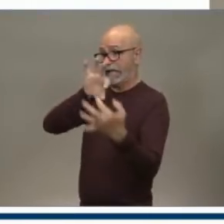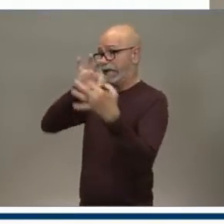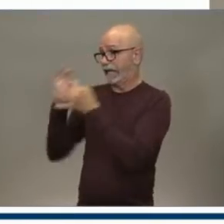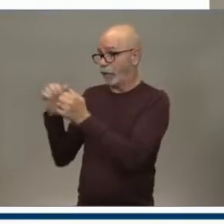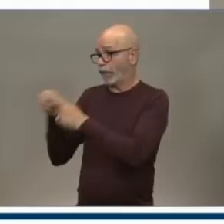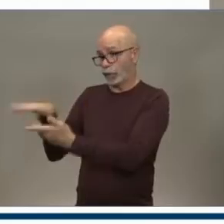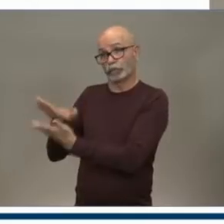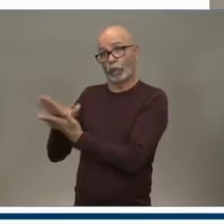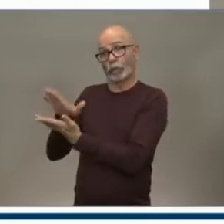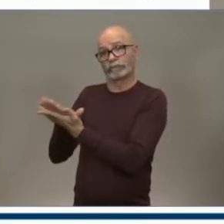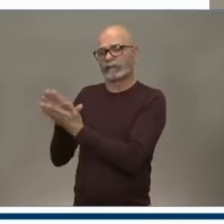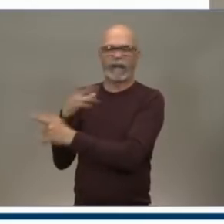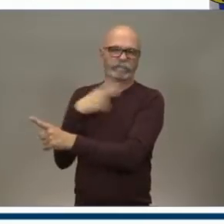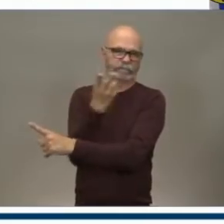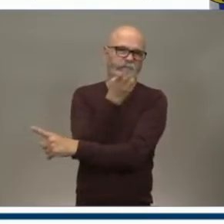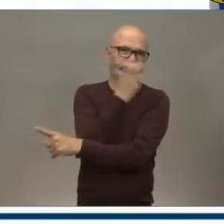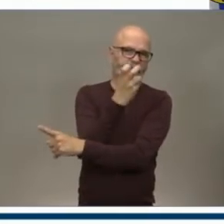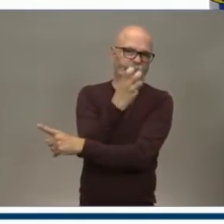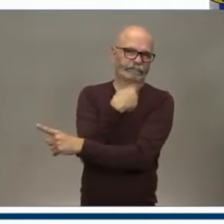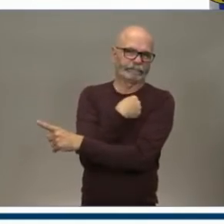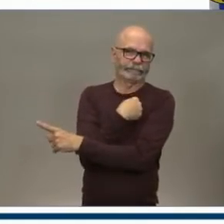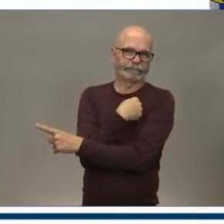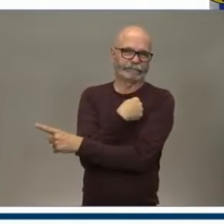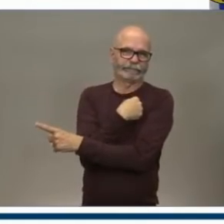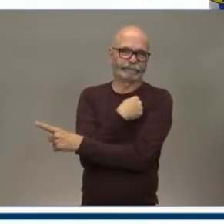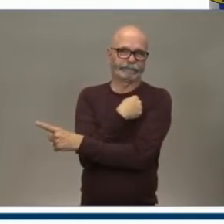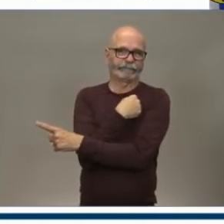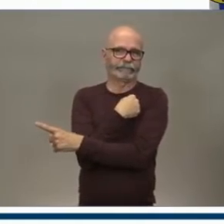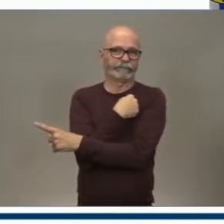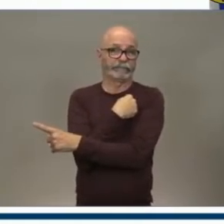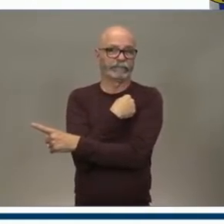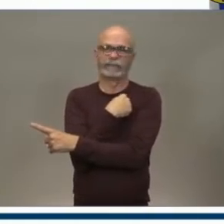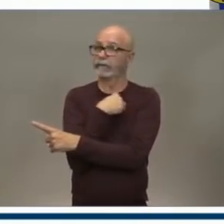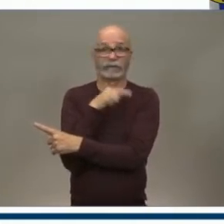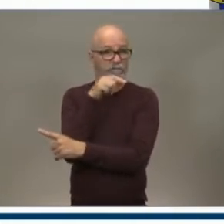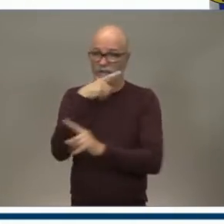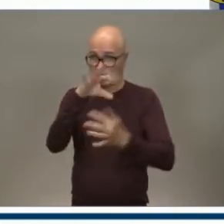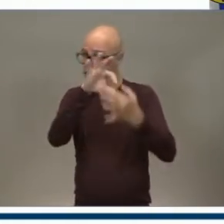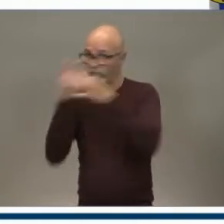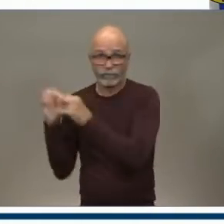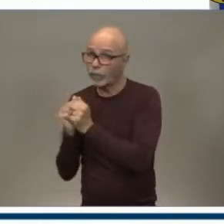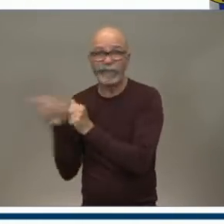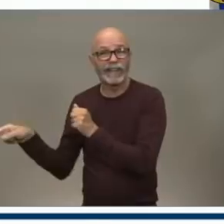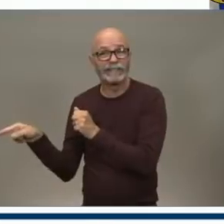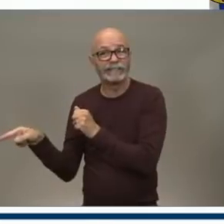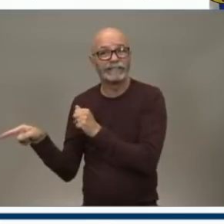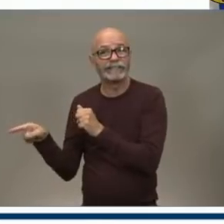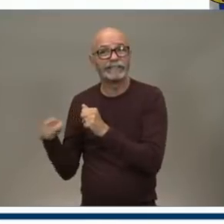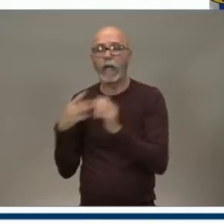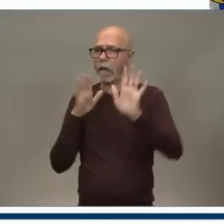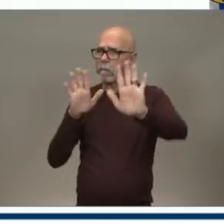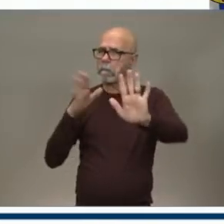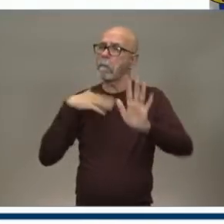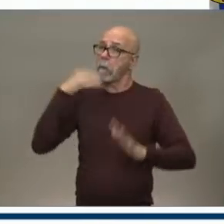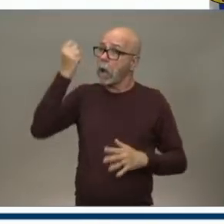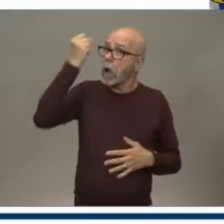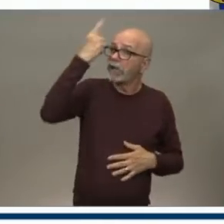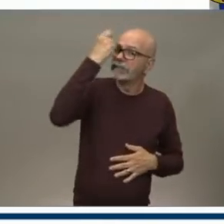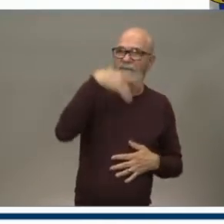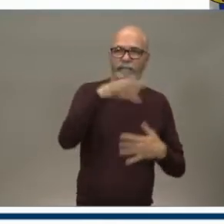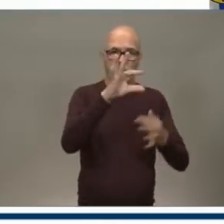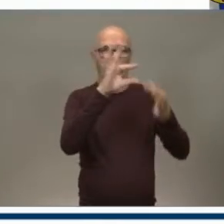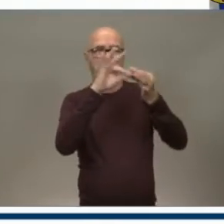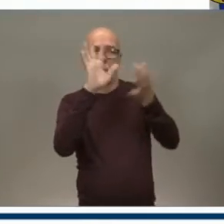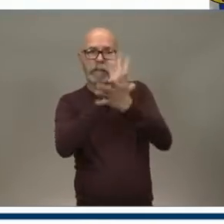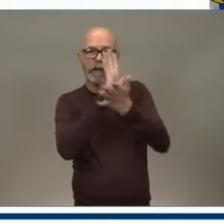event. Next So question. you've ruled that out? Sure. That's my understanding from what I got from the medical officer of health